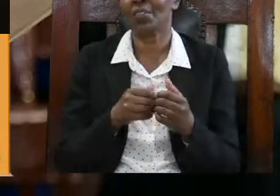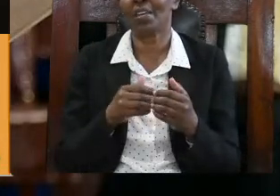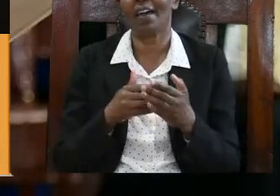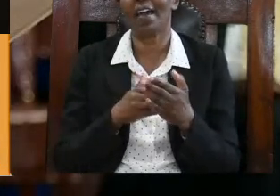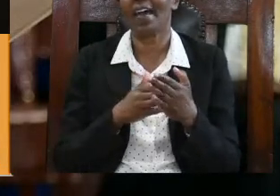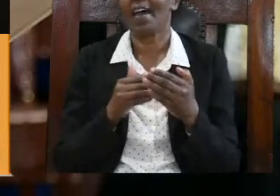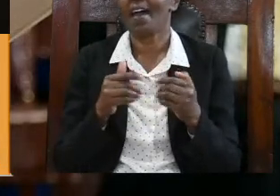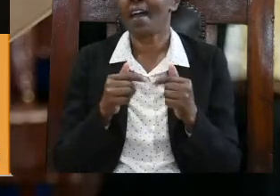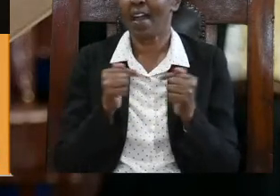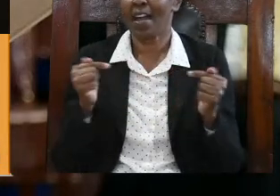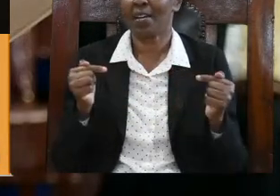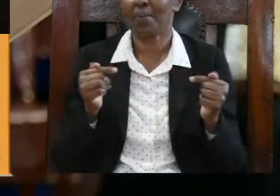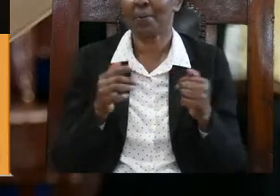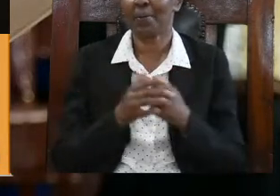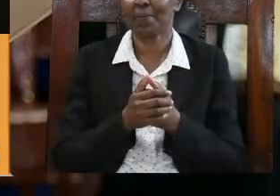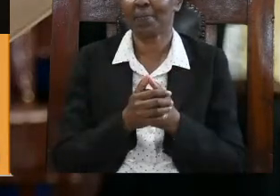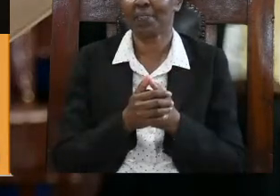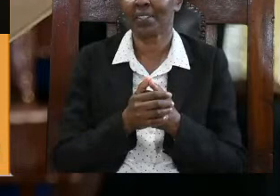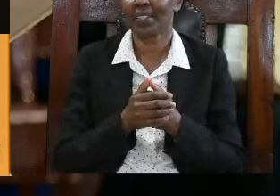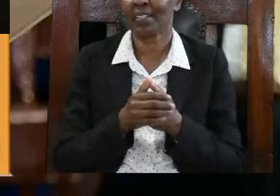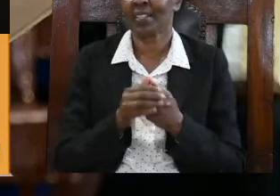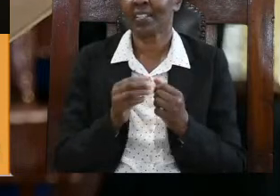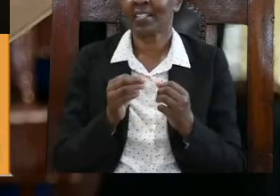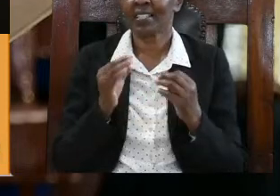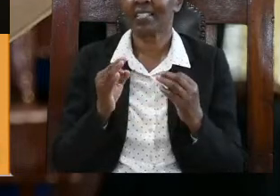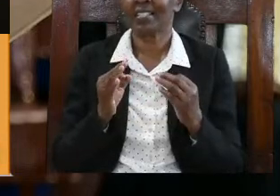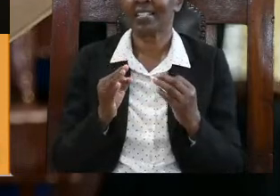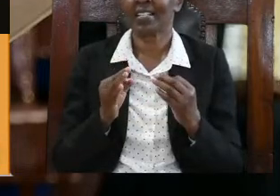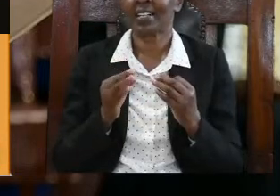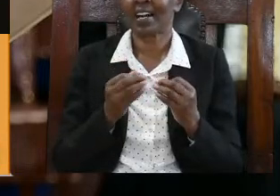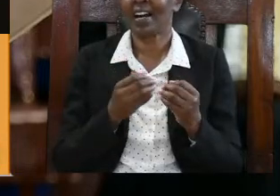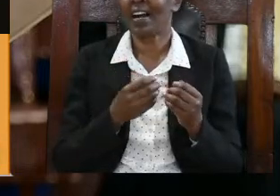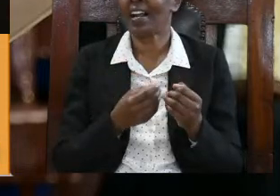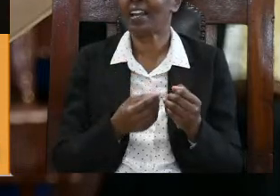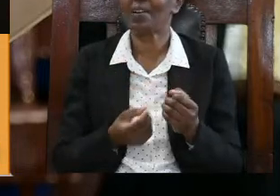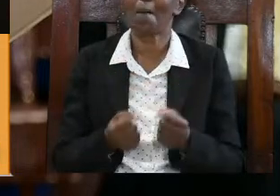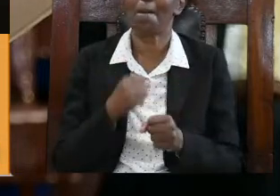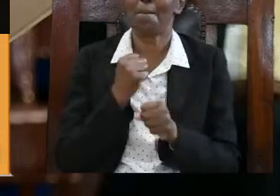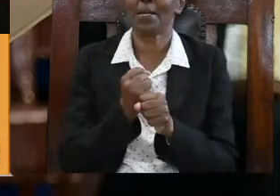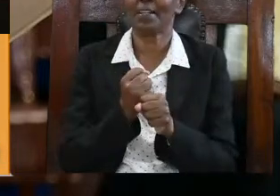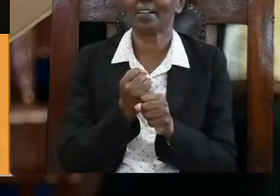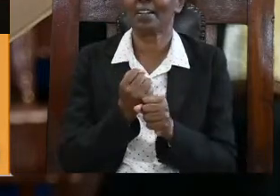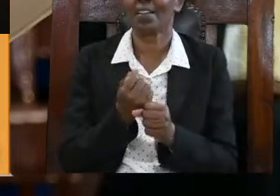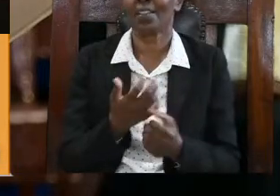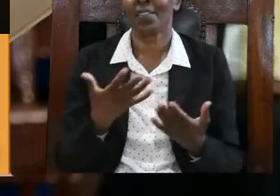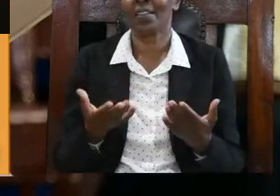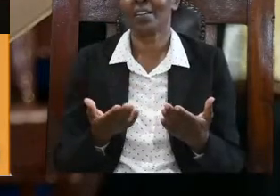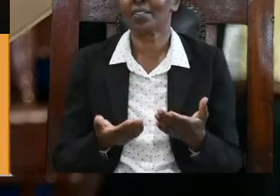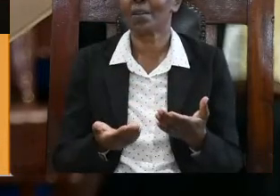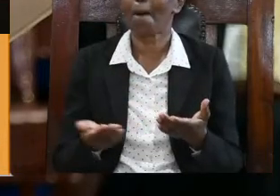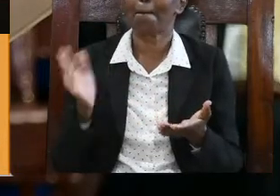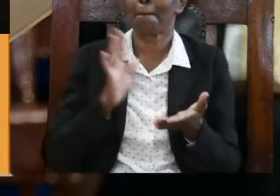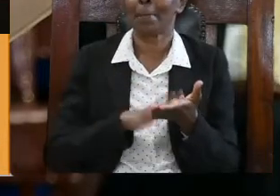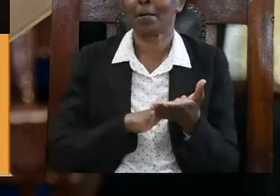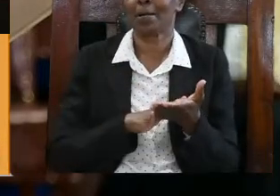were strong, I mean, these are weaknesses, you say that I will turn things around.